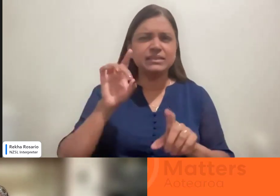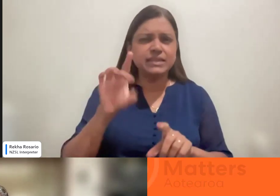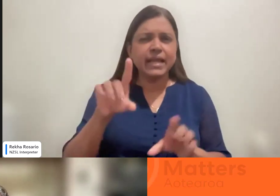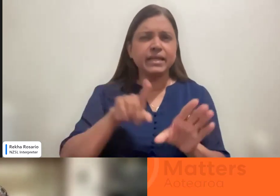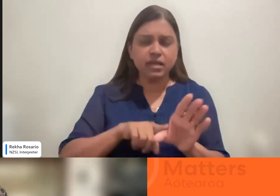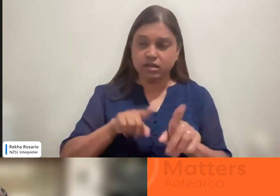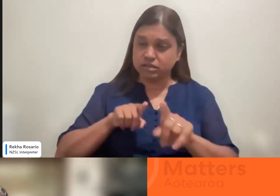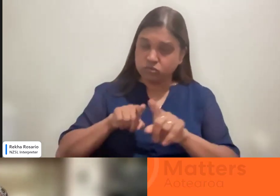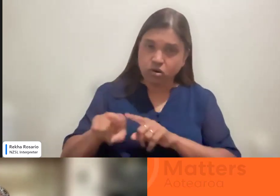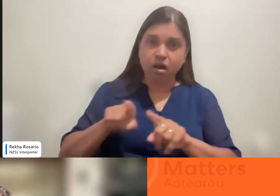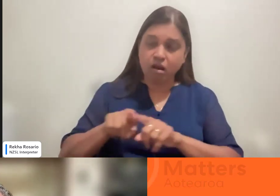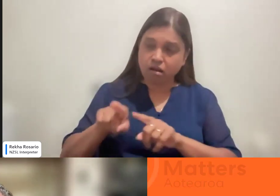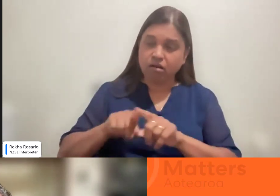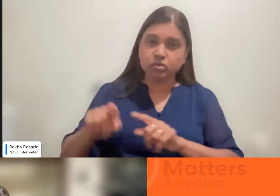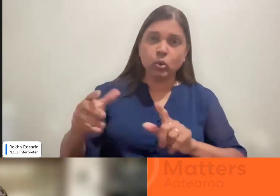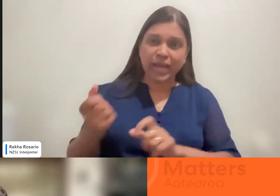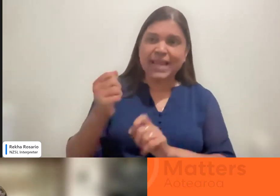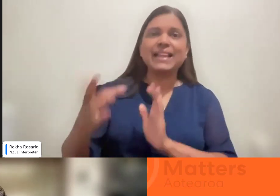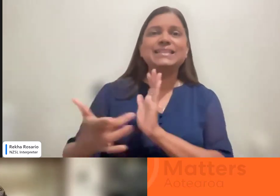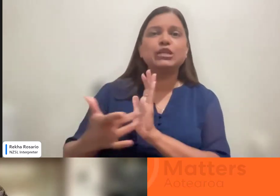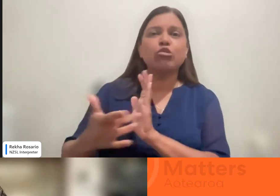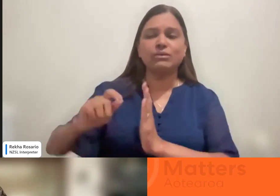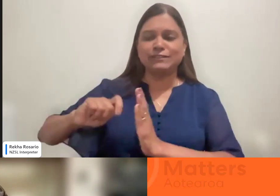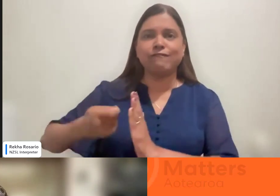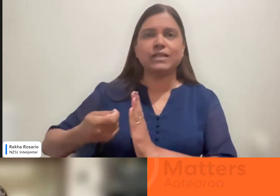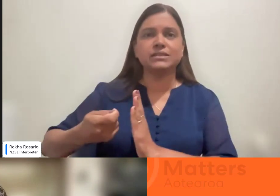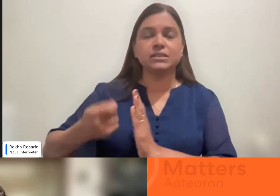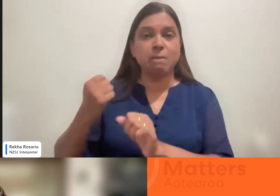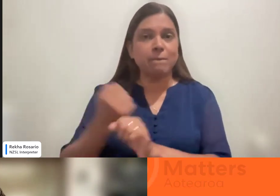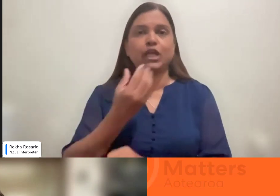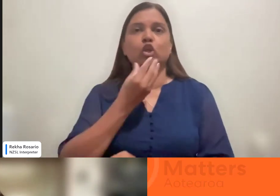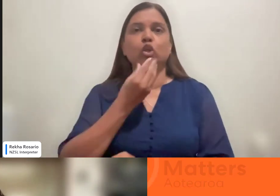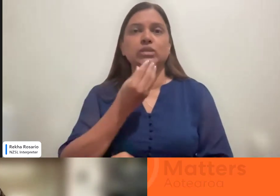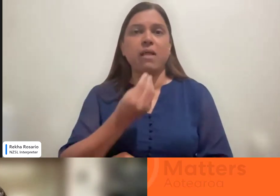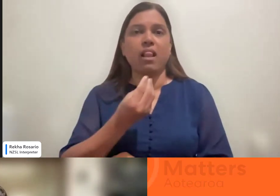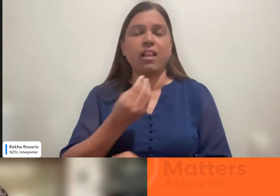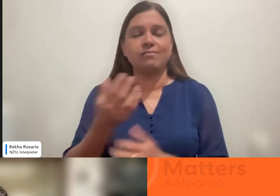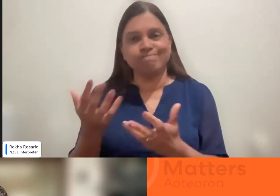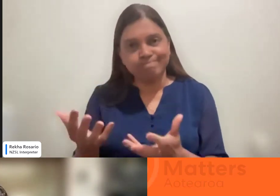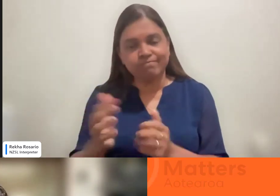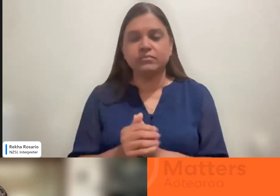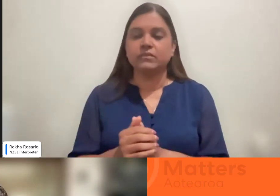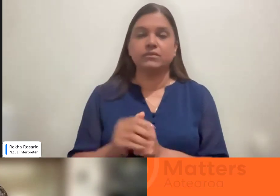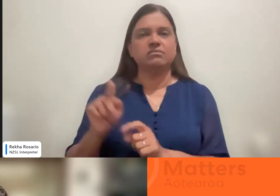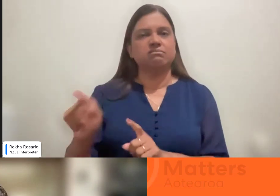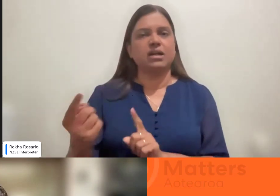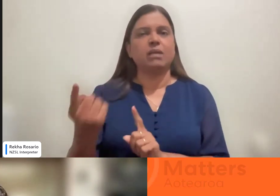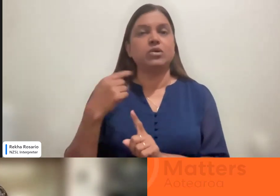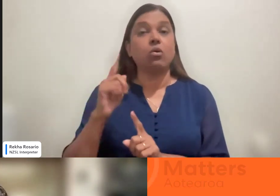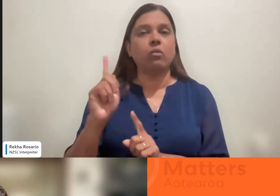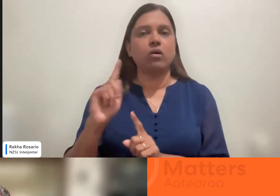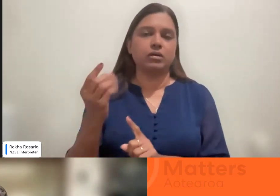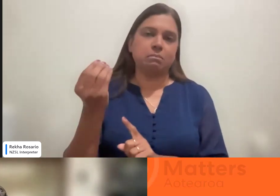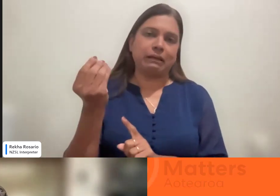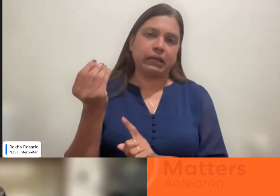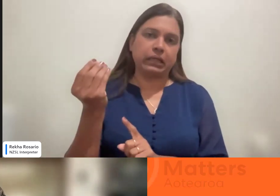that fixed or that usable. But there's always things brought up like money is